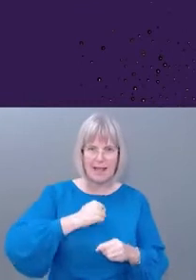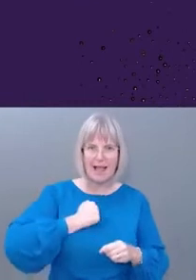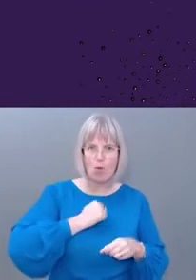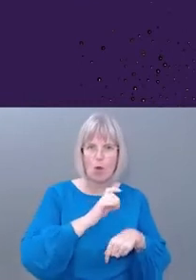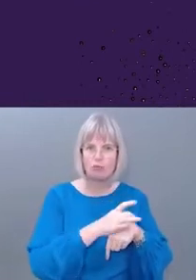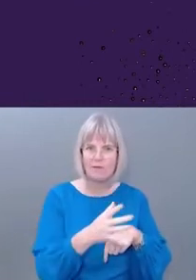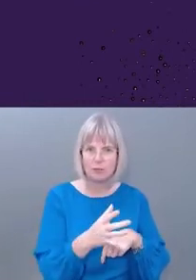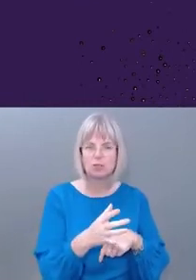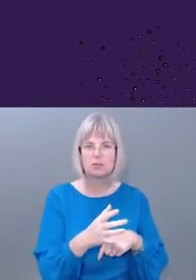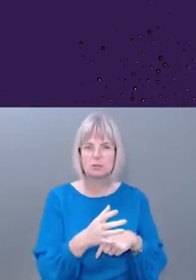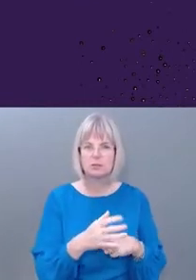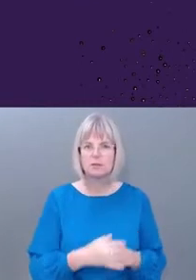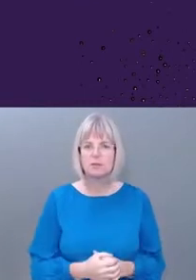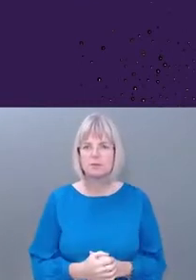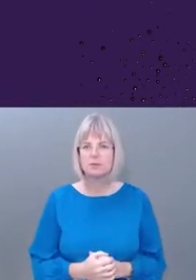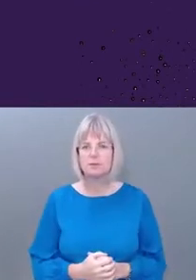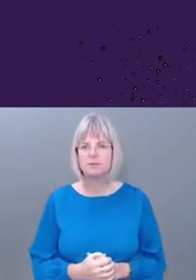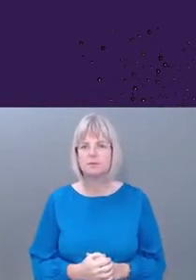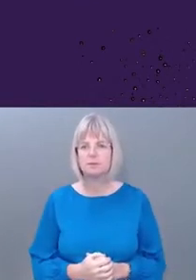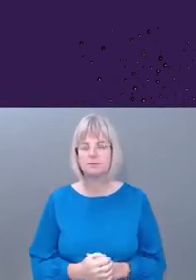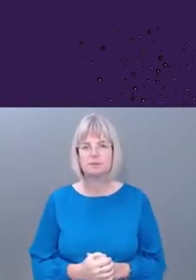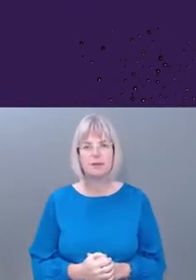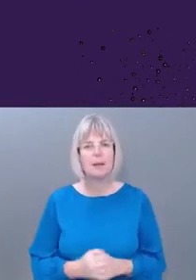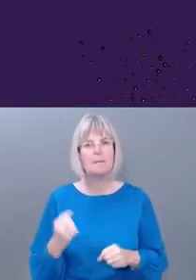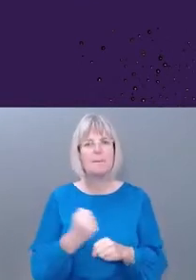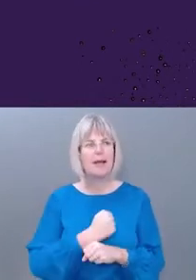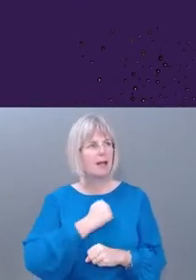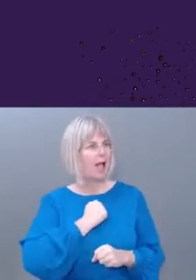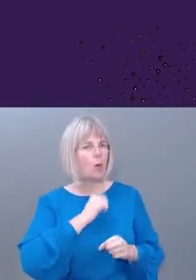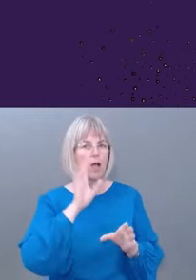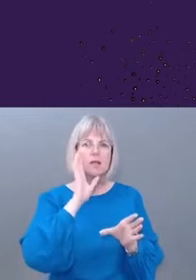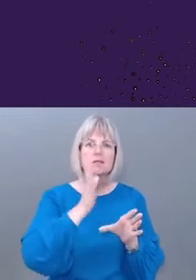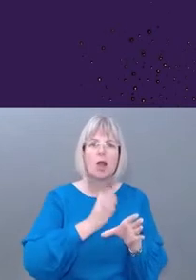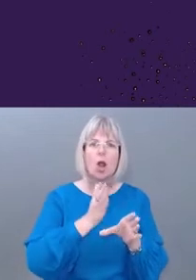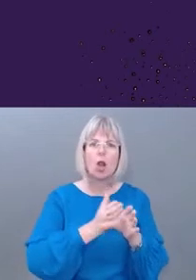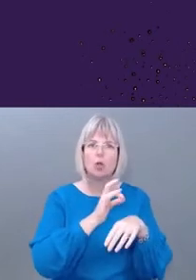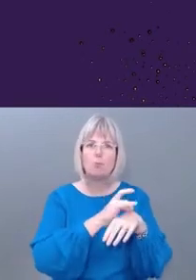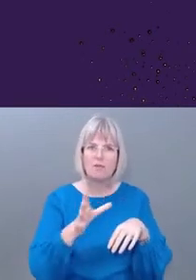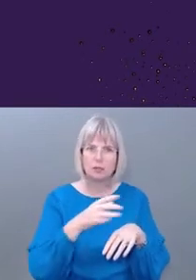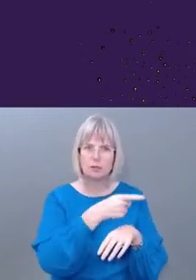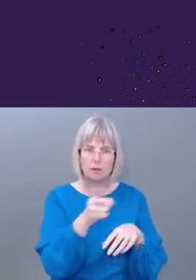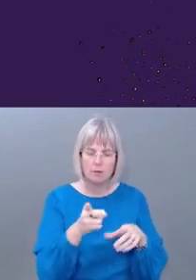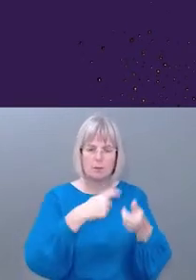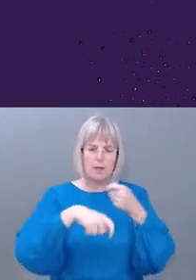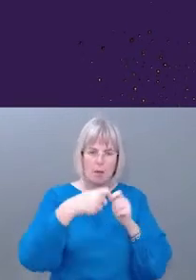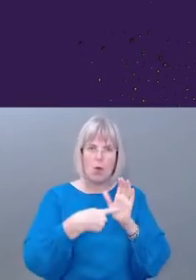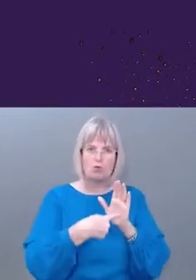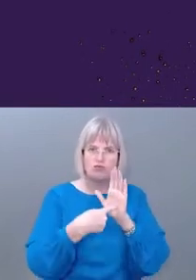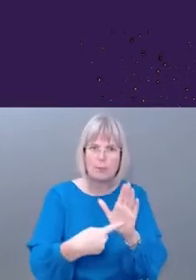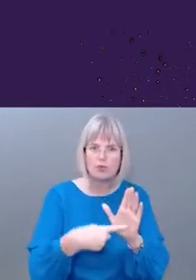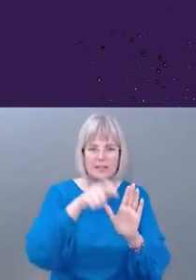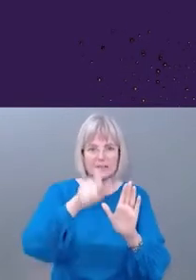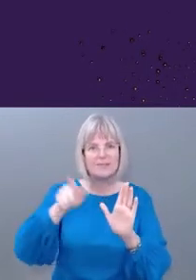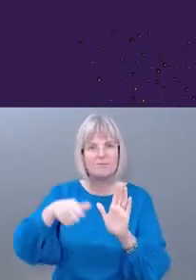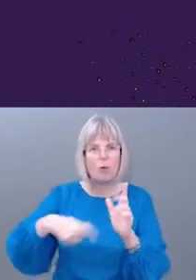alone. Make our psychological professions more representative of the communities we serve.